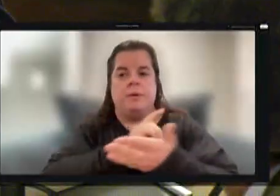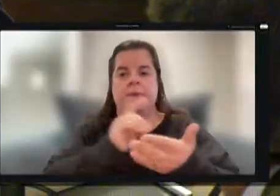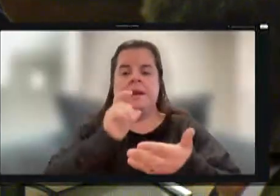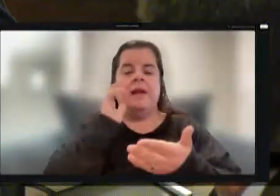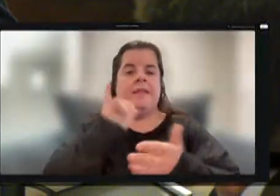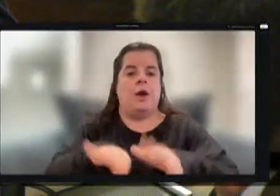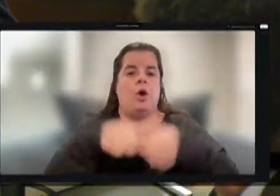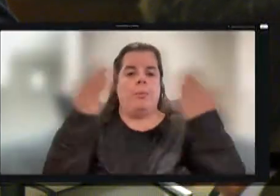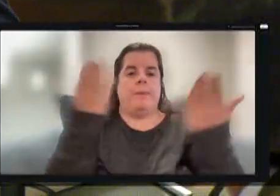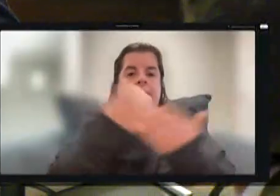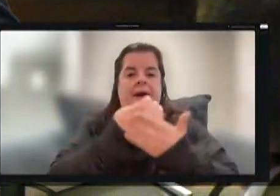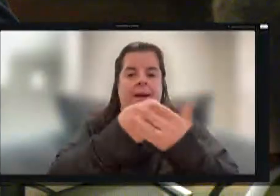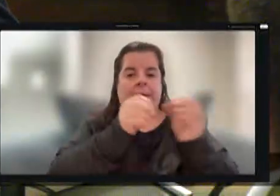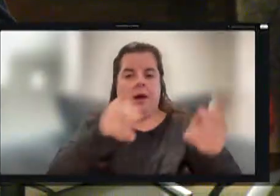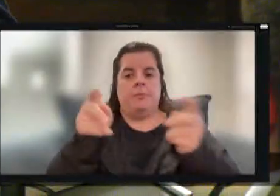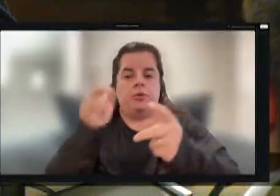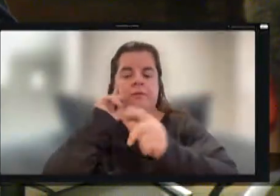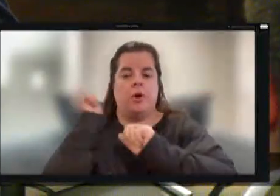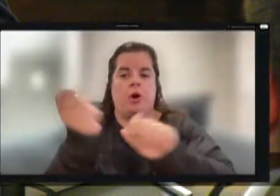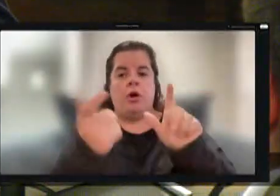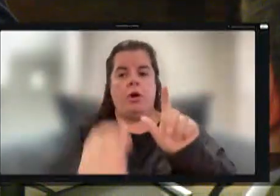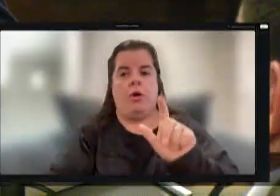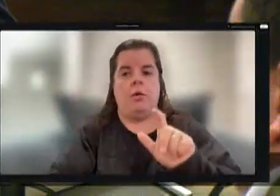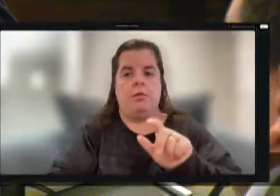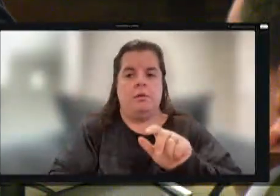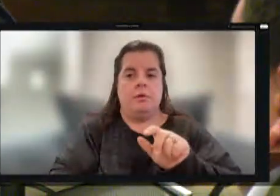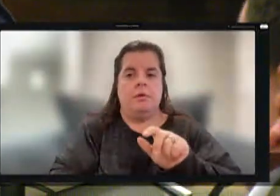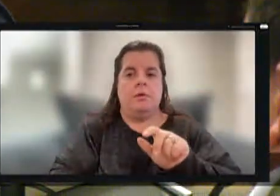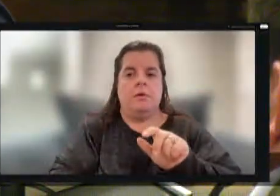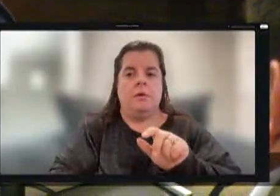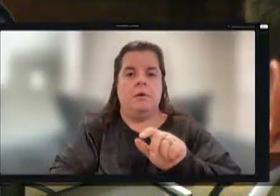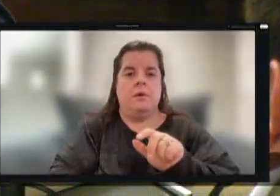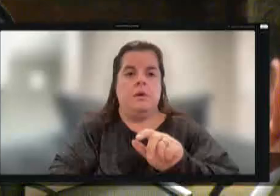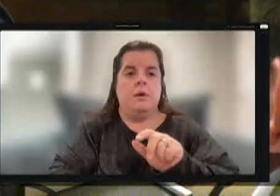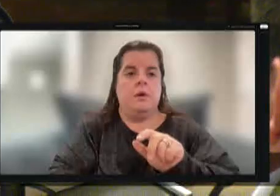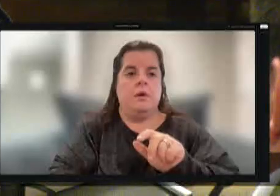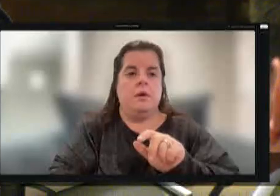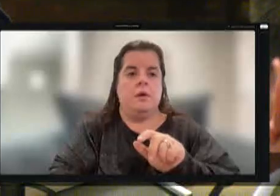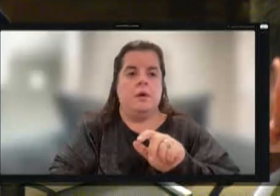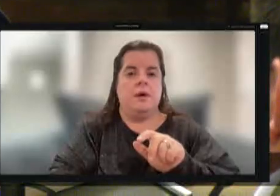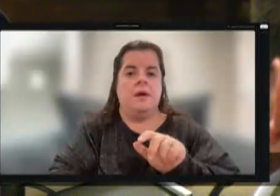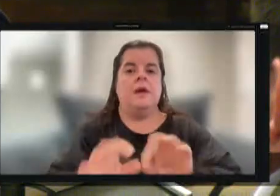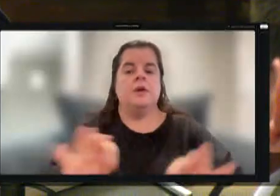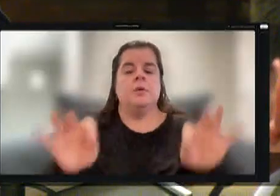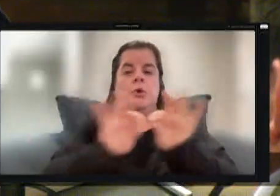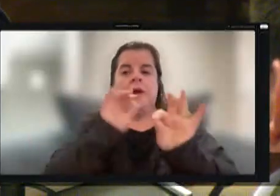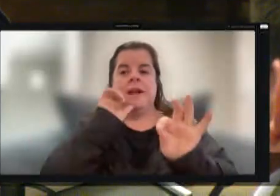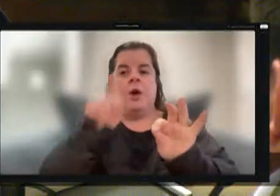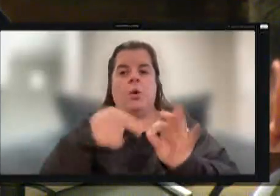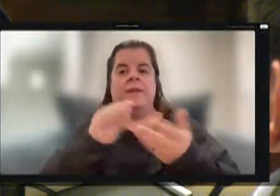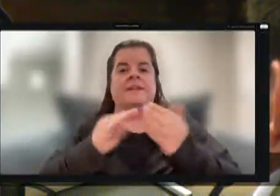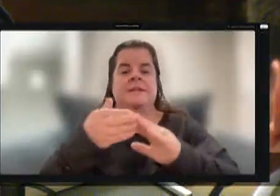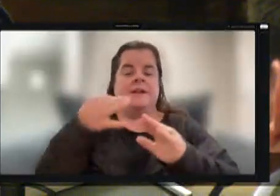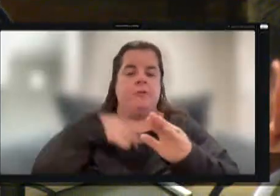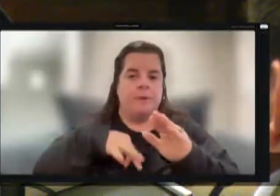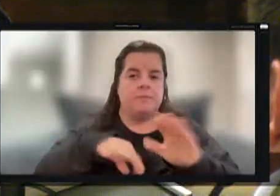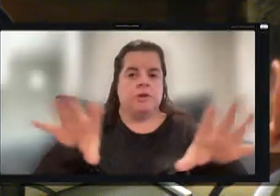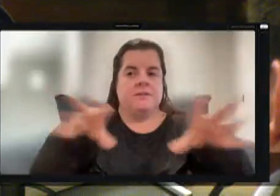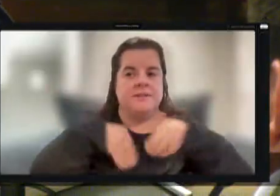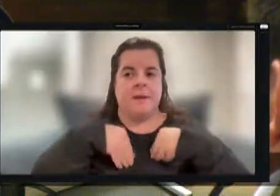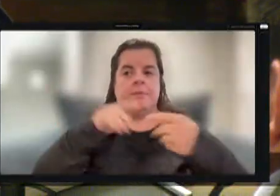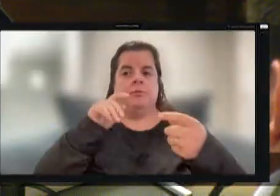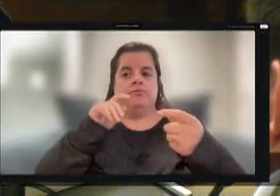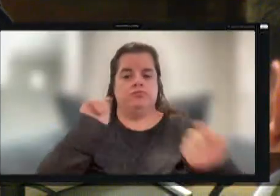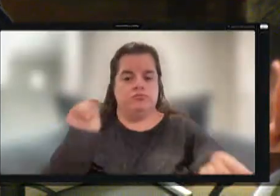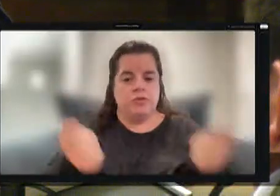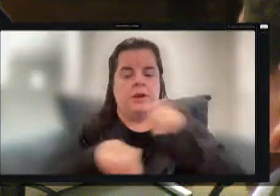for all. So it is imperative that not only the city of Pittsburgh undertake these changes, but